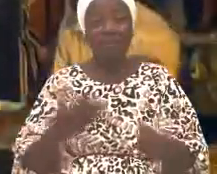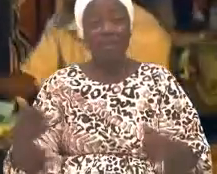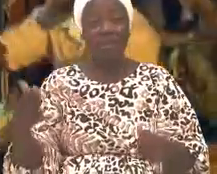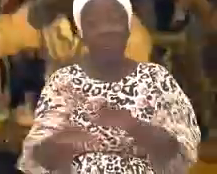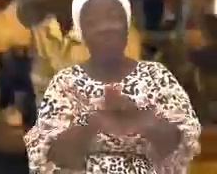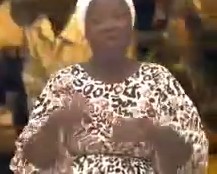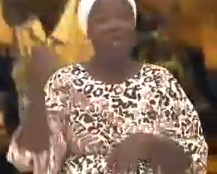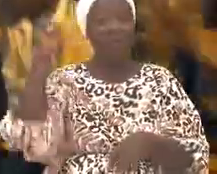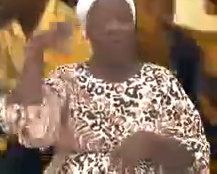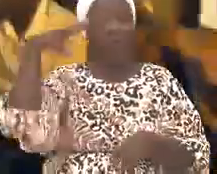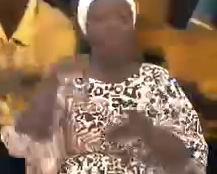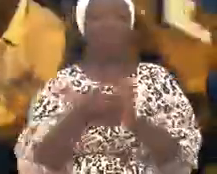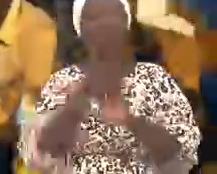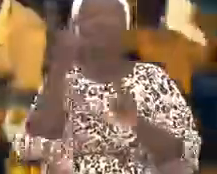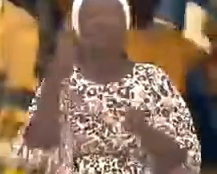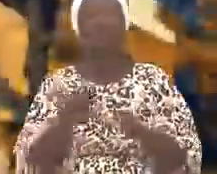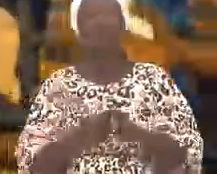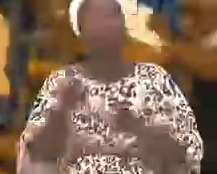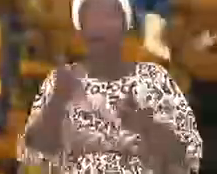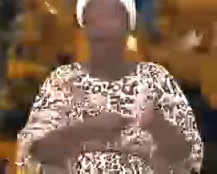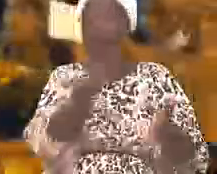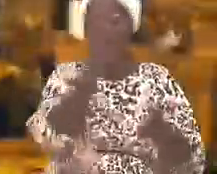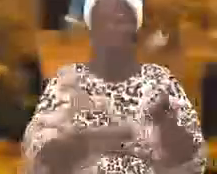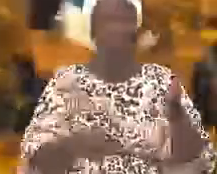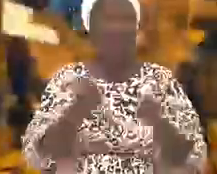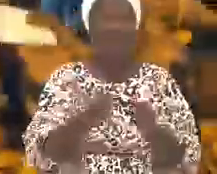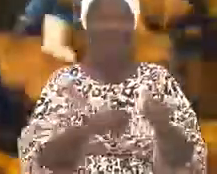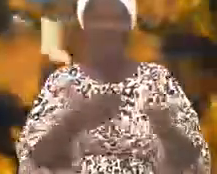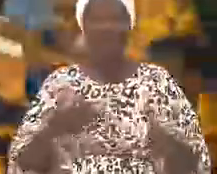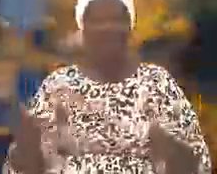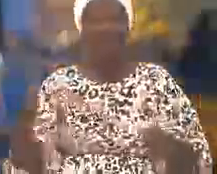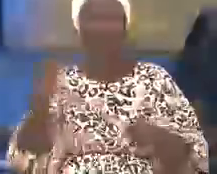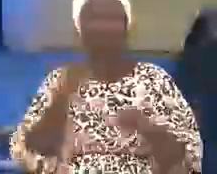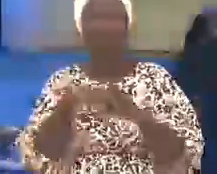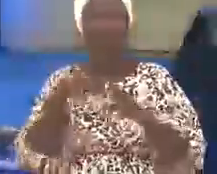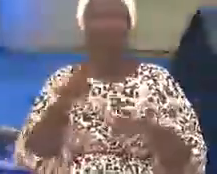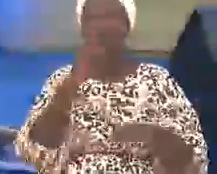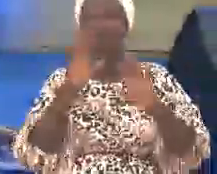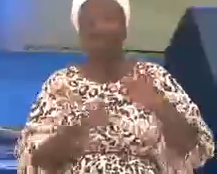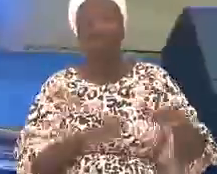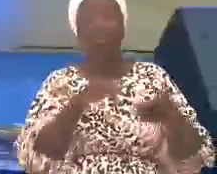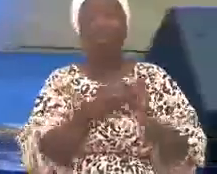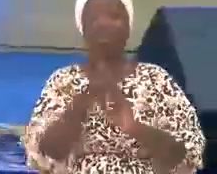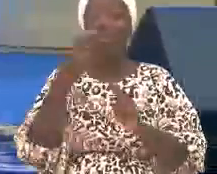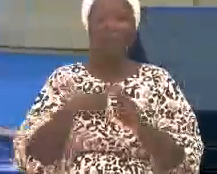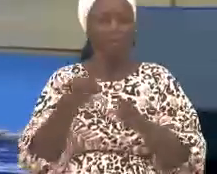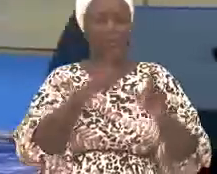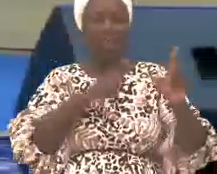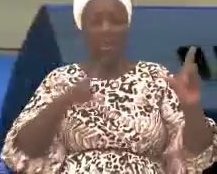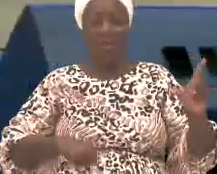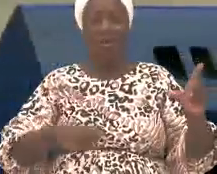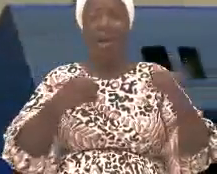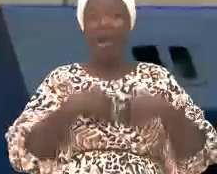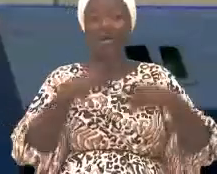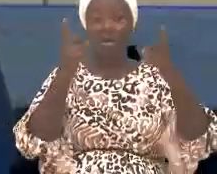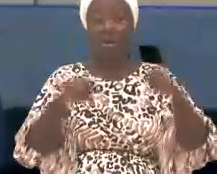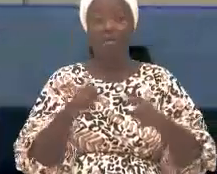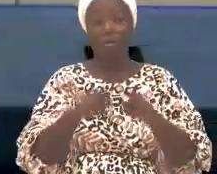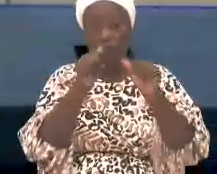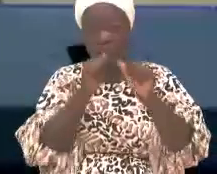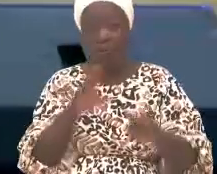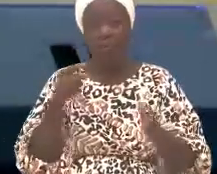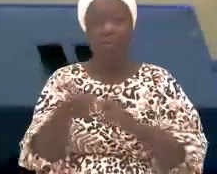sun. Cancel everything in the sea. The Lord has come to bless you today.